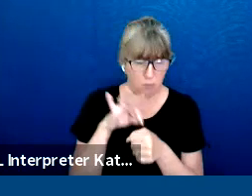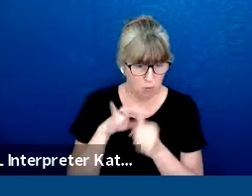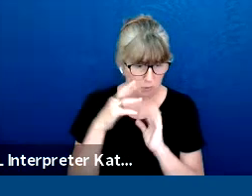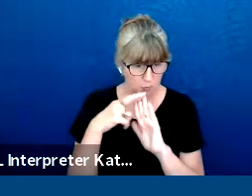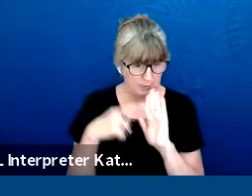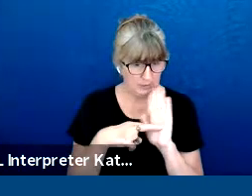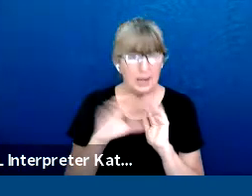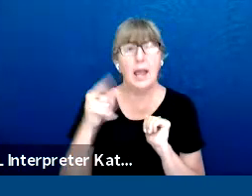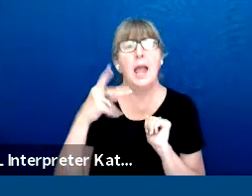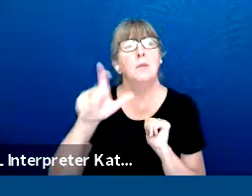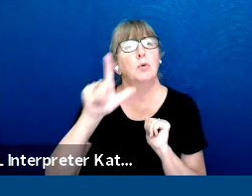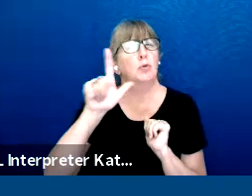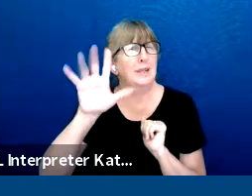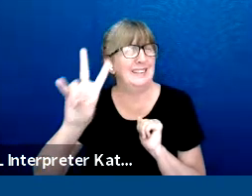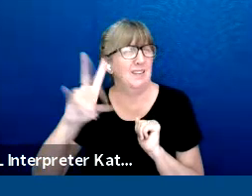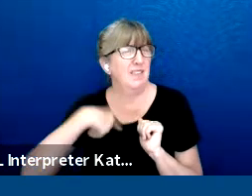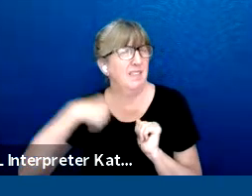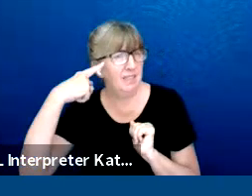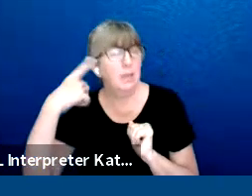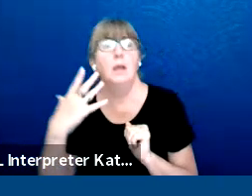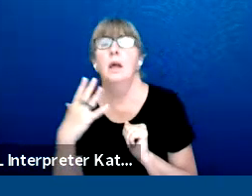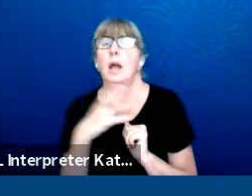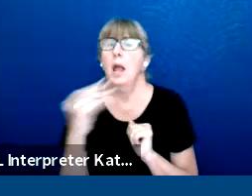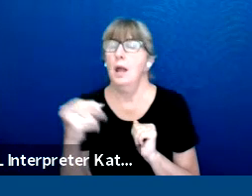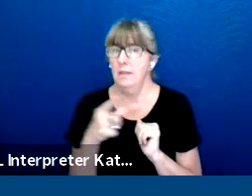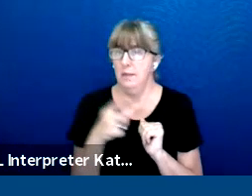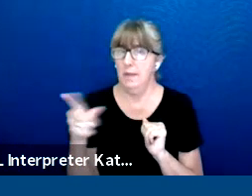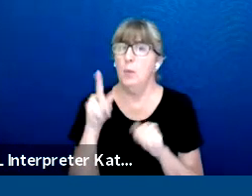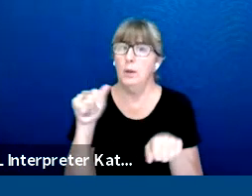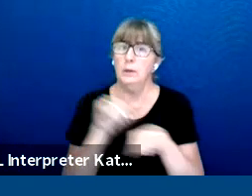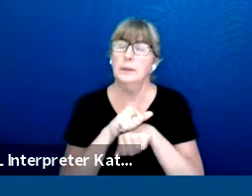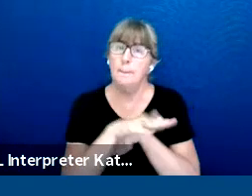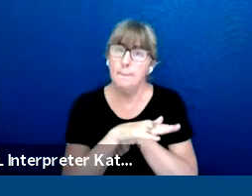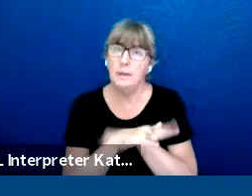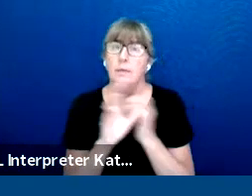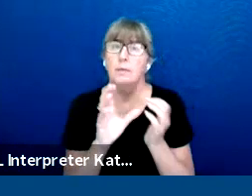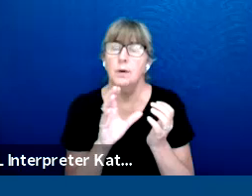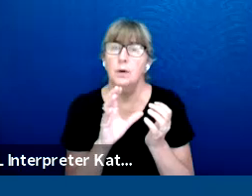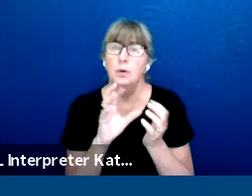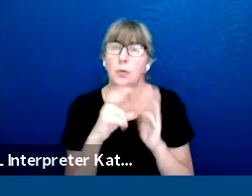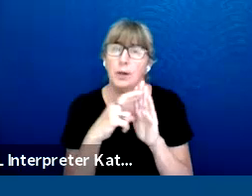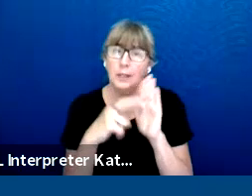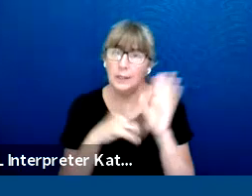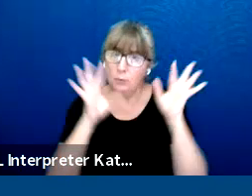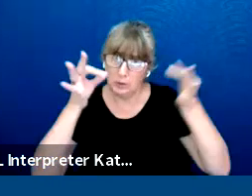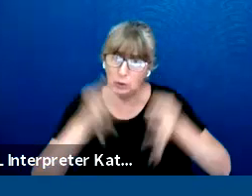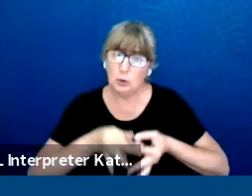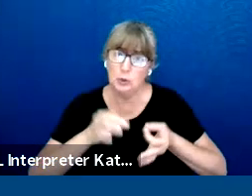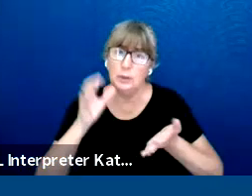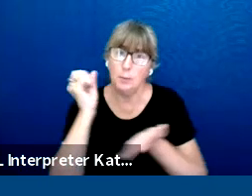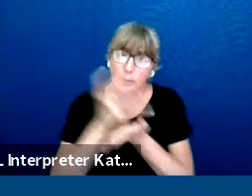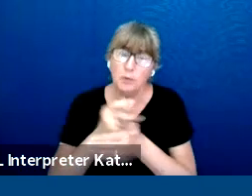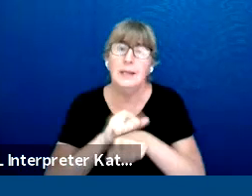April 27th. And then they will be submitting their approved regulation resolution to FEMA along with